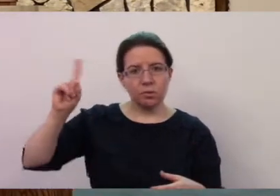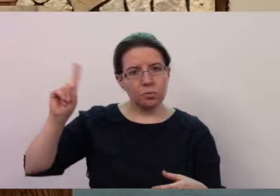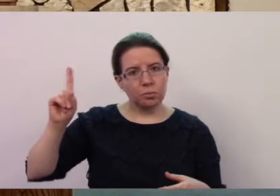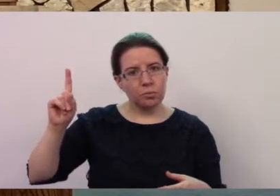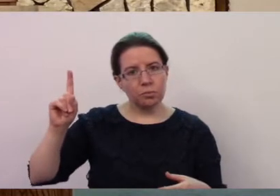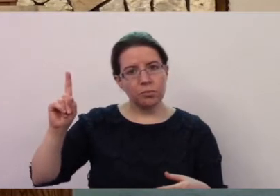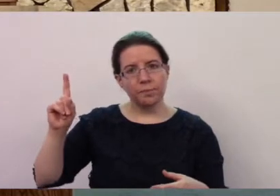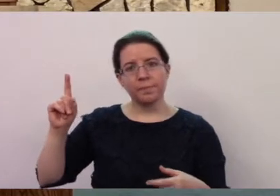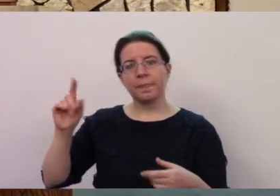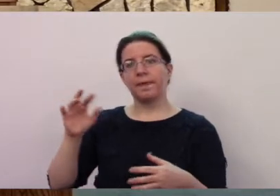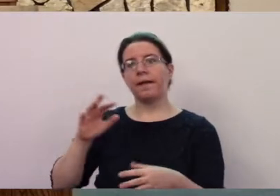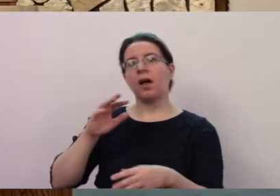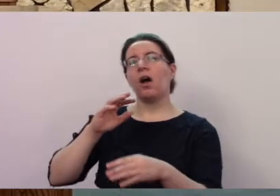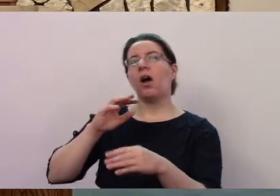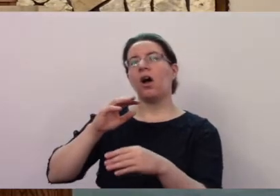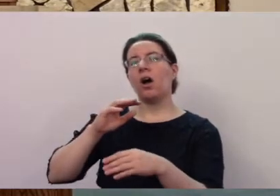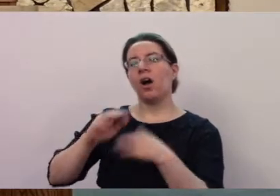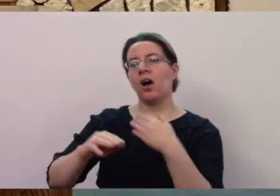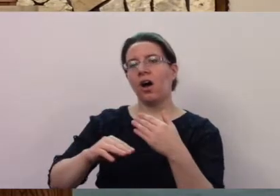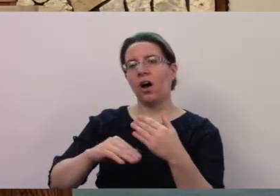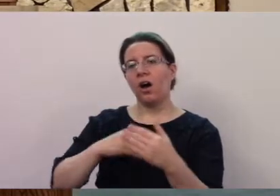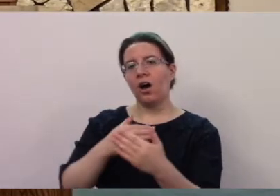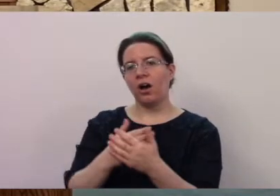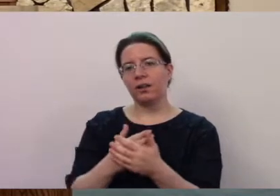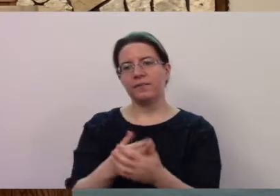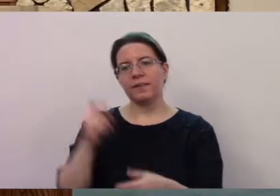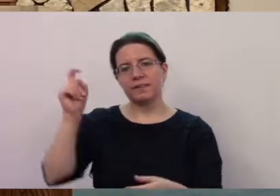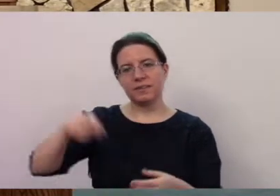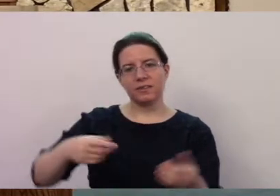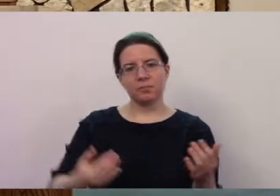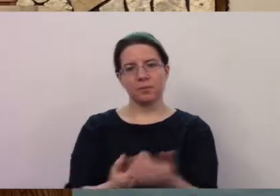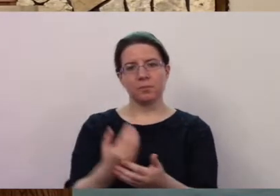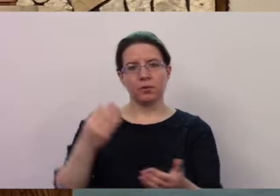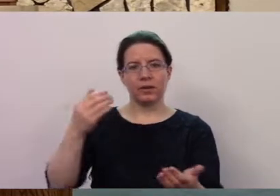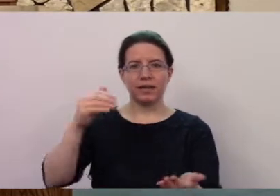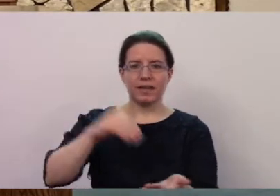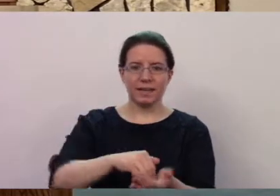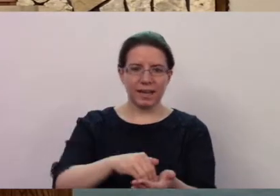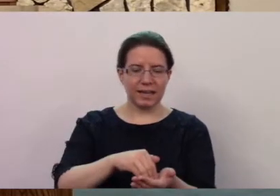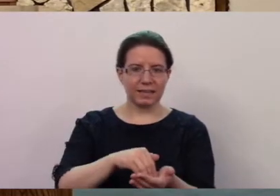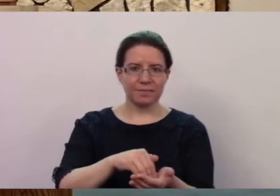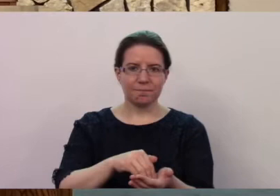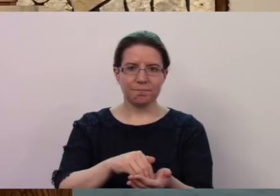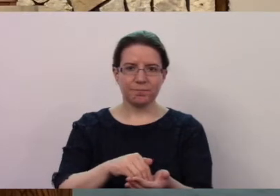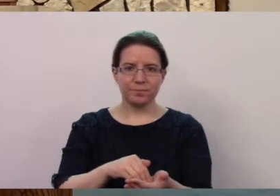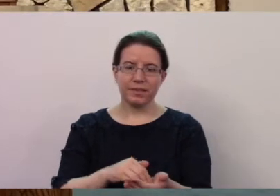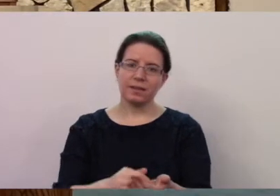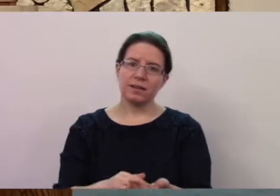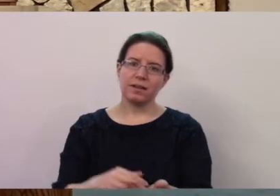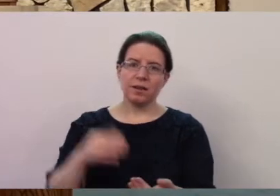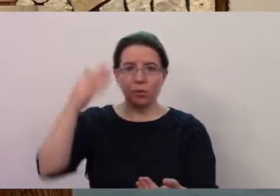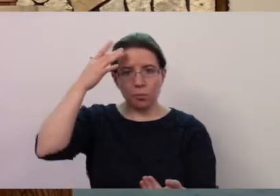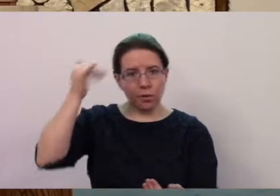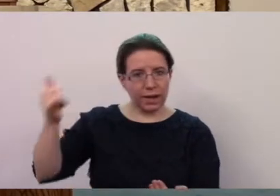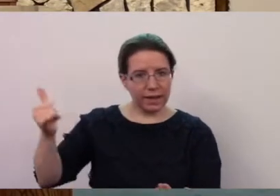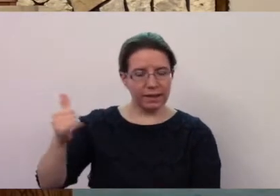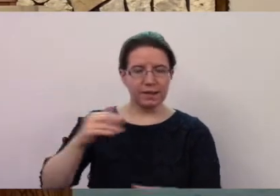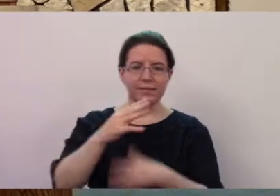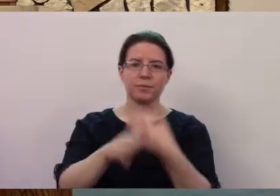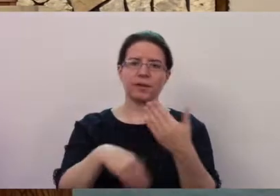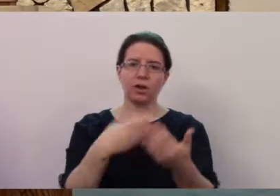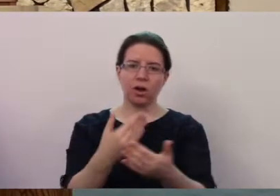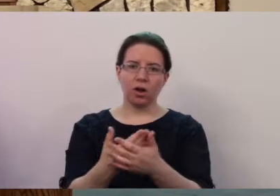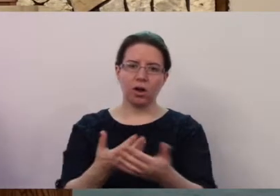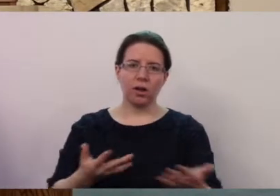born again, just like Nicodemus? Because the first birth didn't take, it didn't do, it didn't work. Because we're all born into sin. We're all